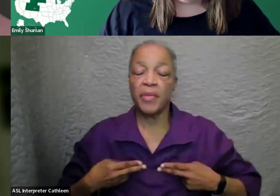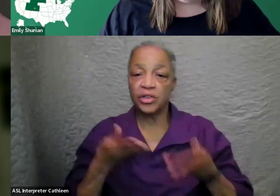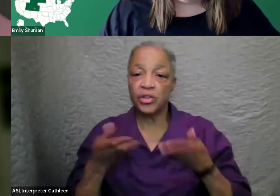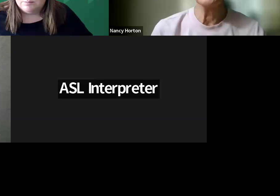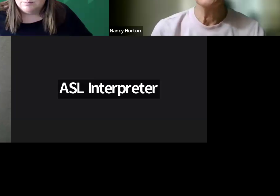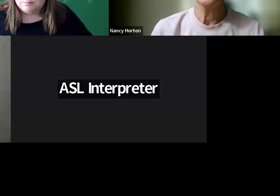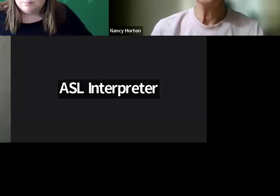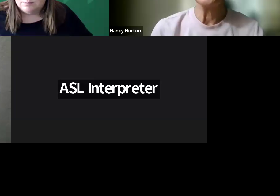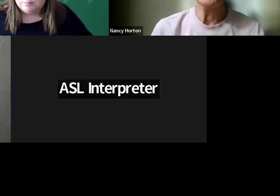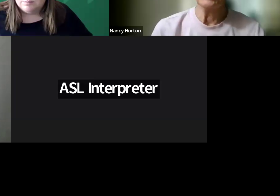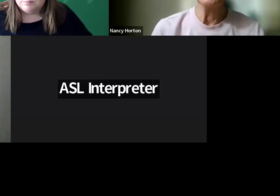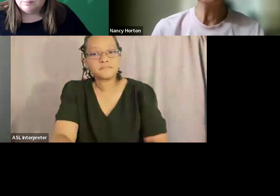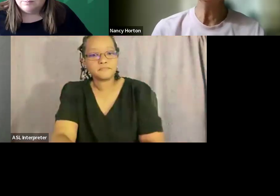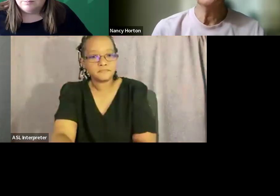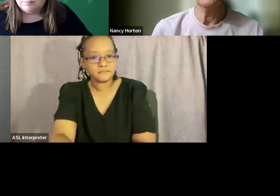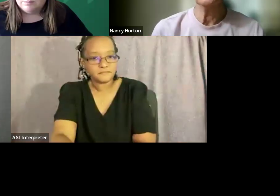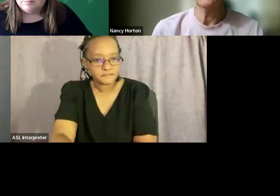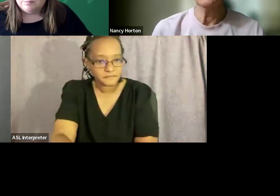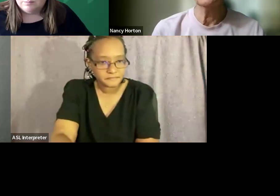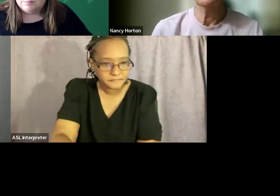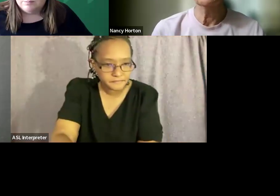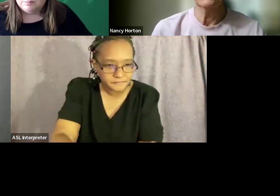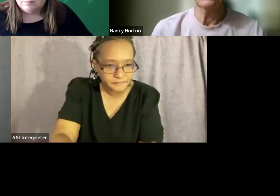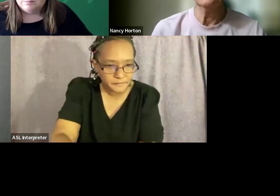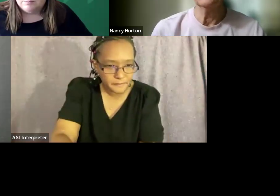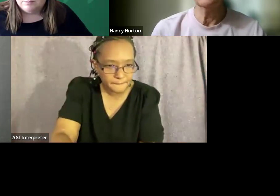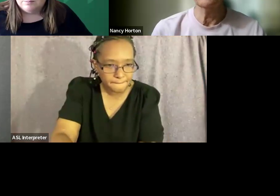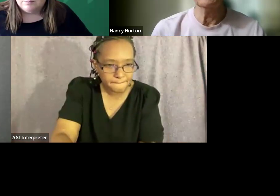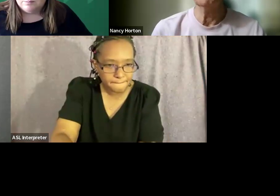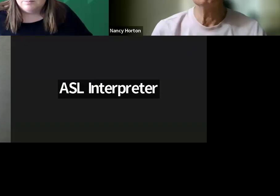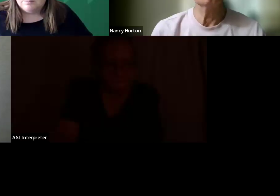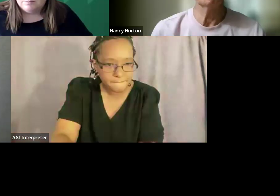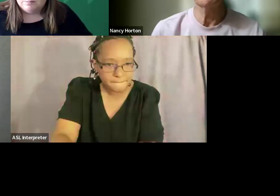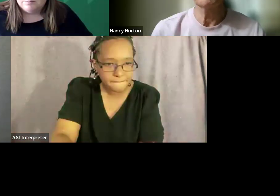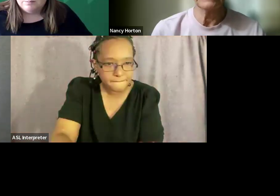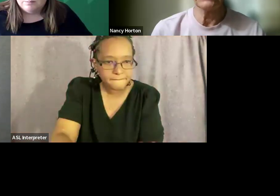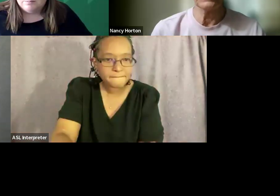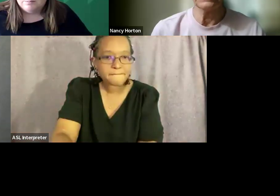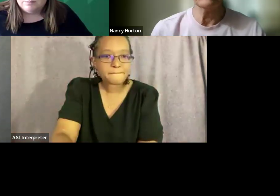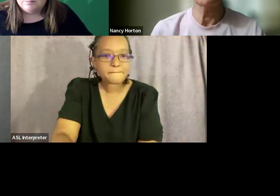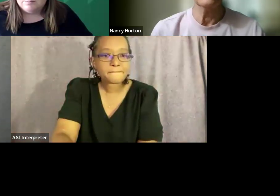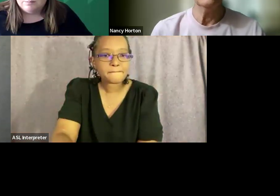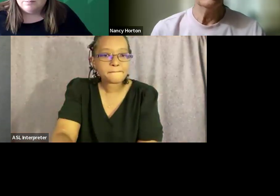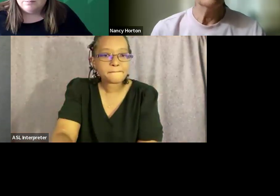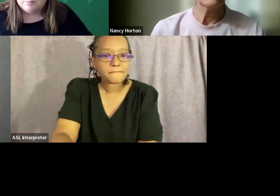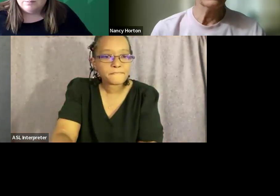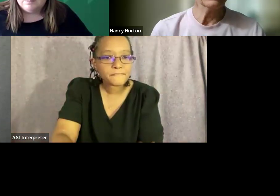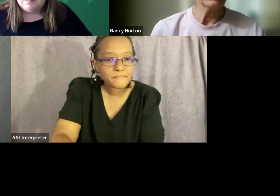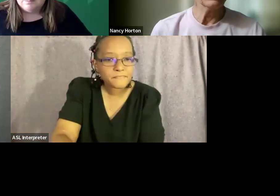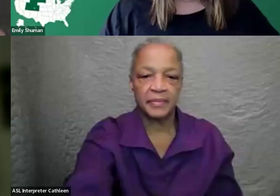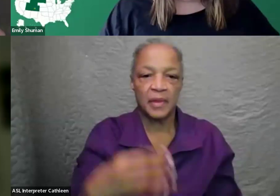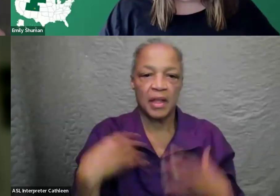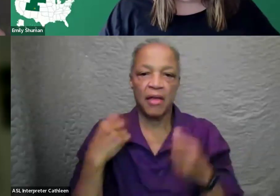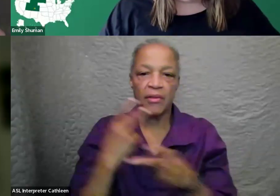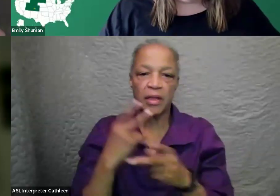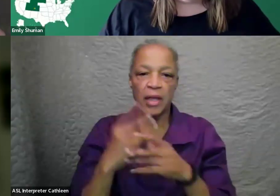often a provider of federal funds to healthcare related agencies and